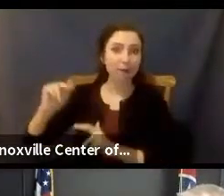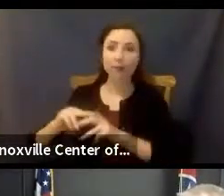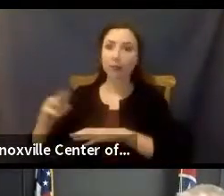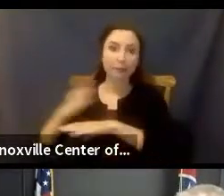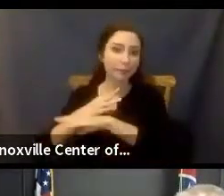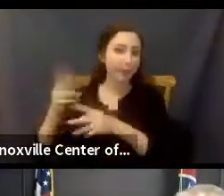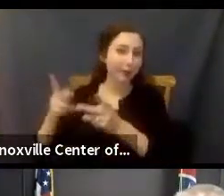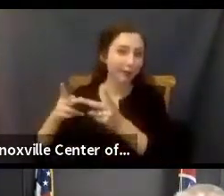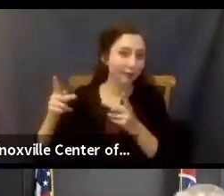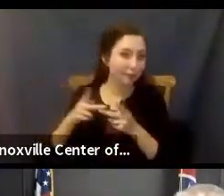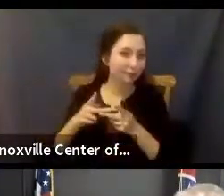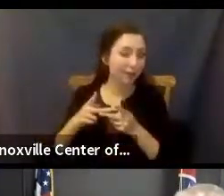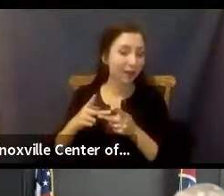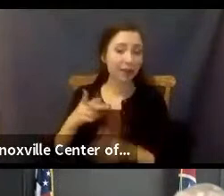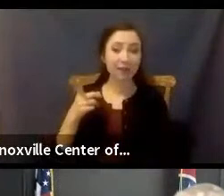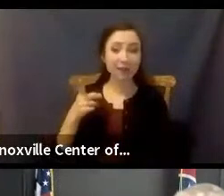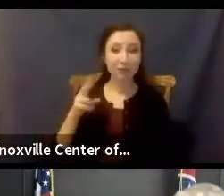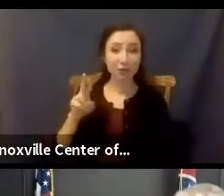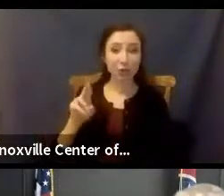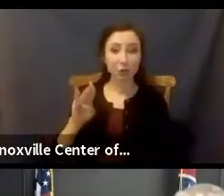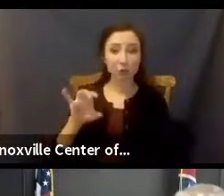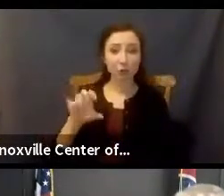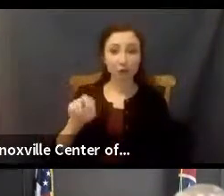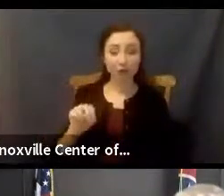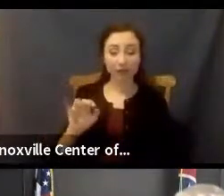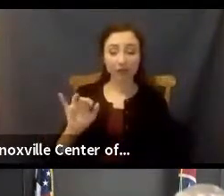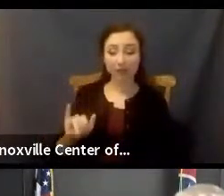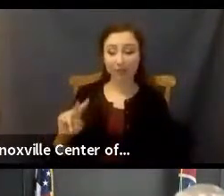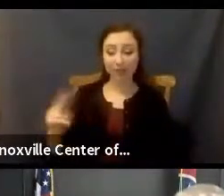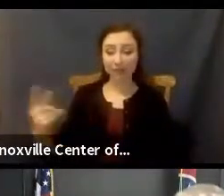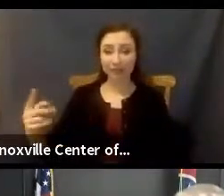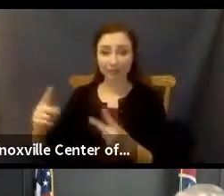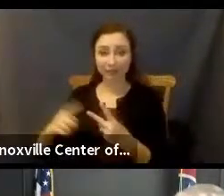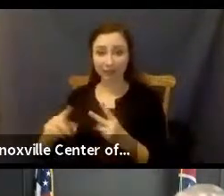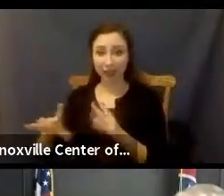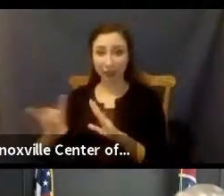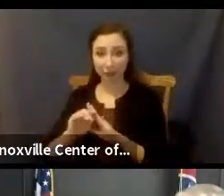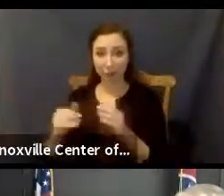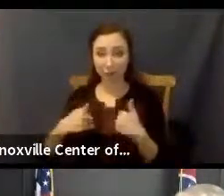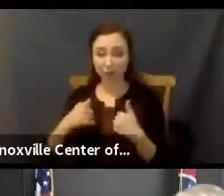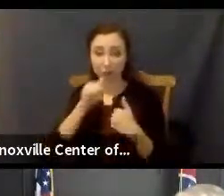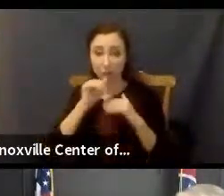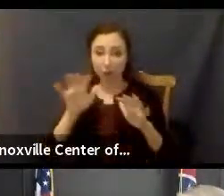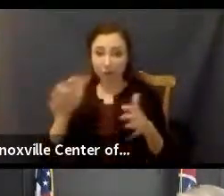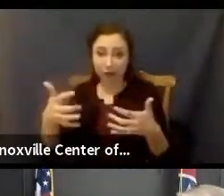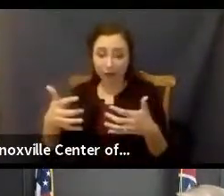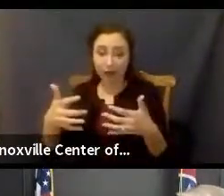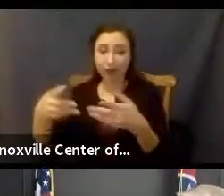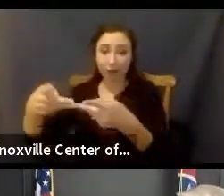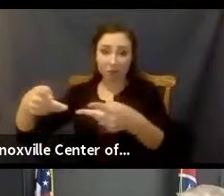Dr. O'Brien, is that second option where you're having a private gathering at a